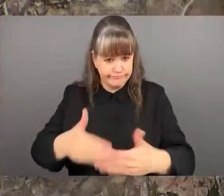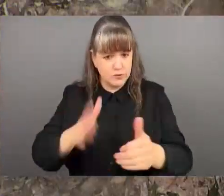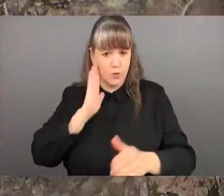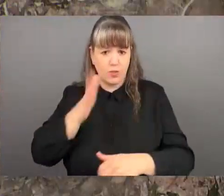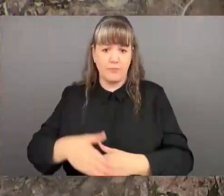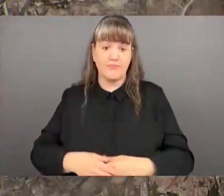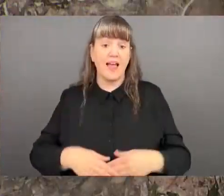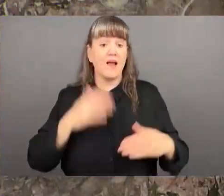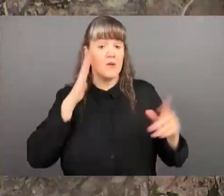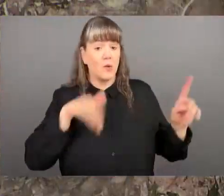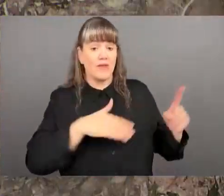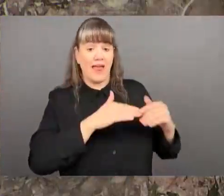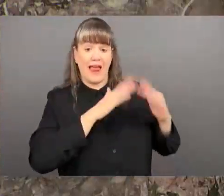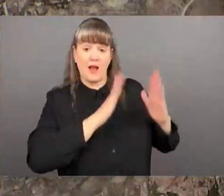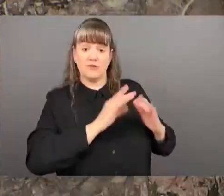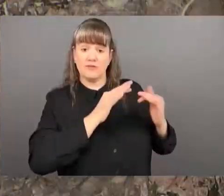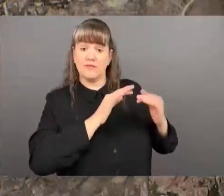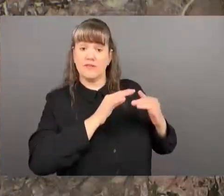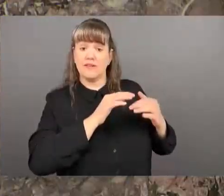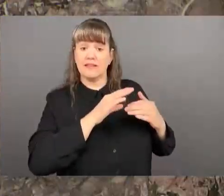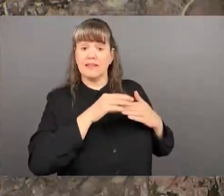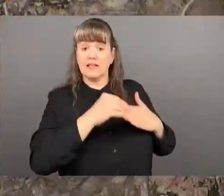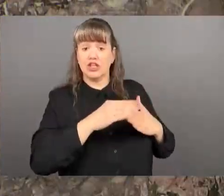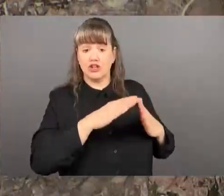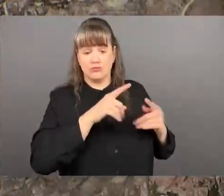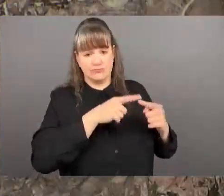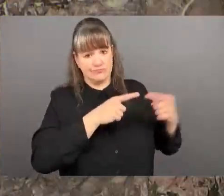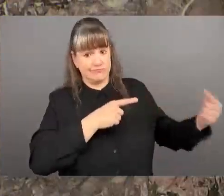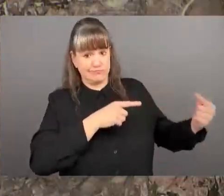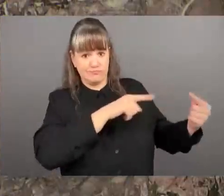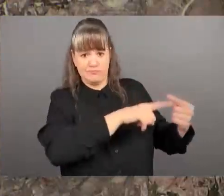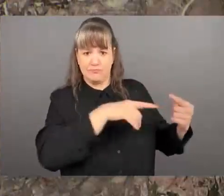important voice to this work. Thank you, and Minister. I look forward to continuing to work with her. Thank you.